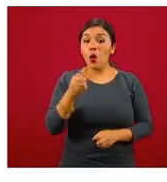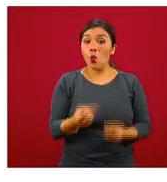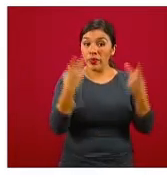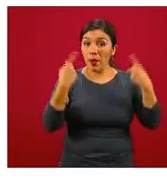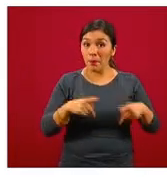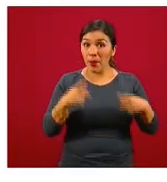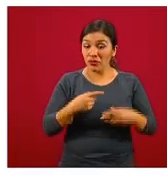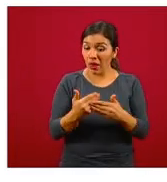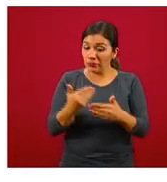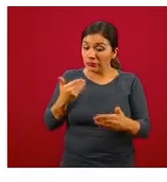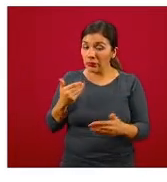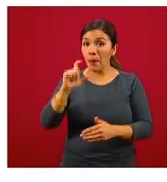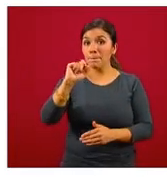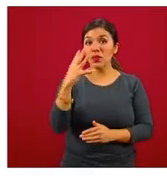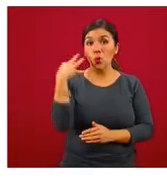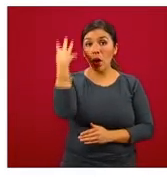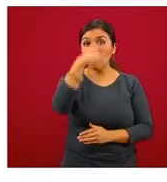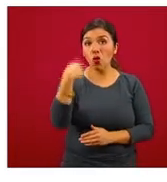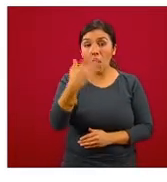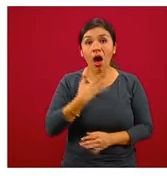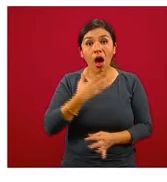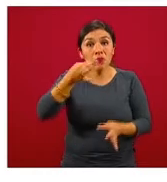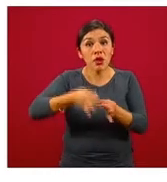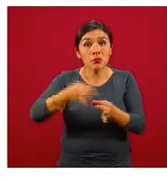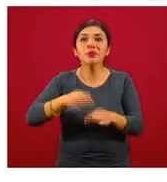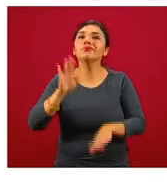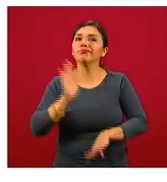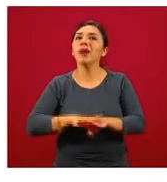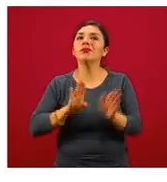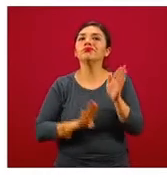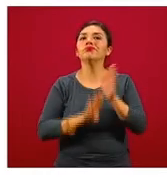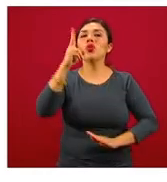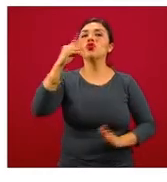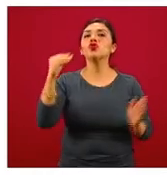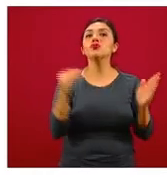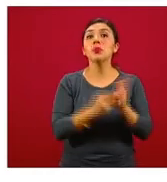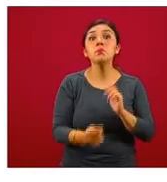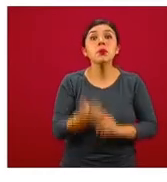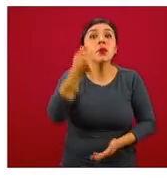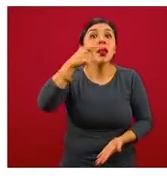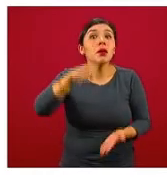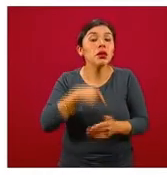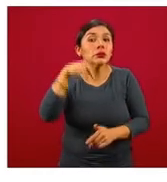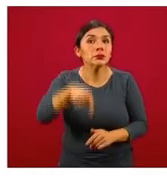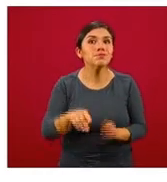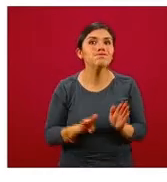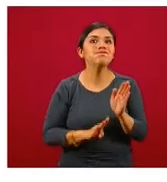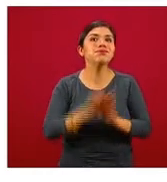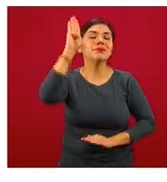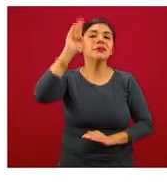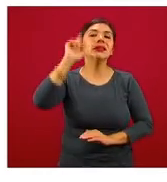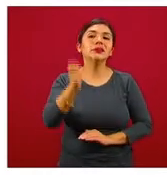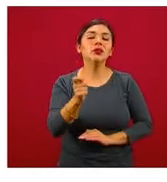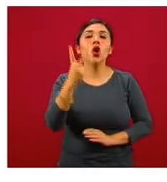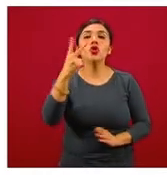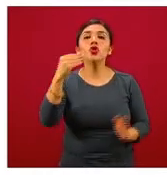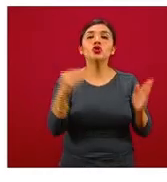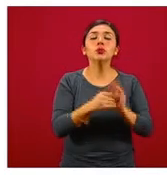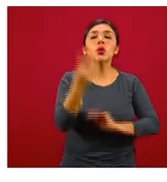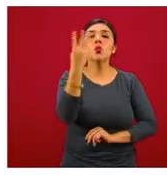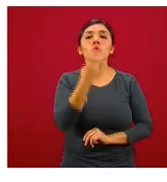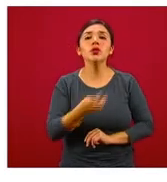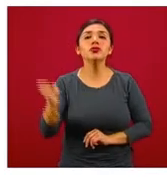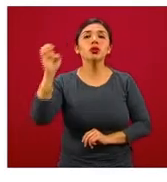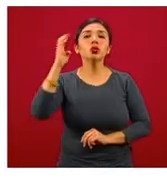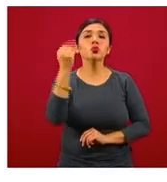los confirmed últimos cases over the last 24 horas, ahora 24 sí superamos hours la barrera de los have gone 2.000, es la over primera vez que lo hacemos 2,000, y lo hacemos de which hecho that is con the first time that there have been